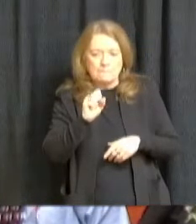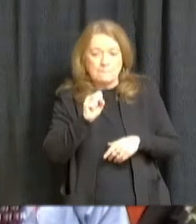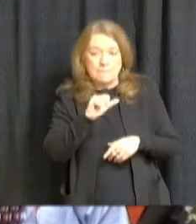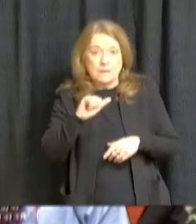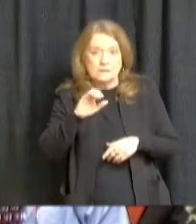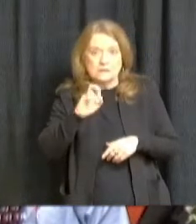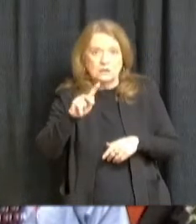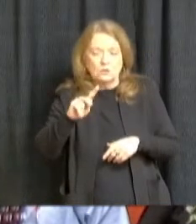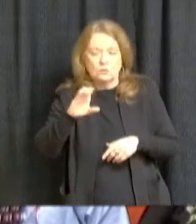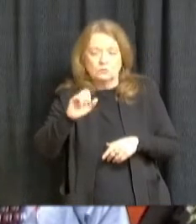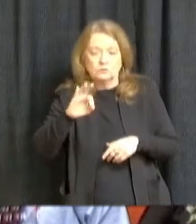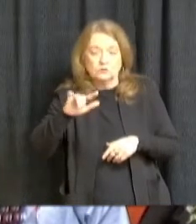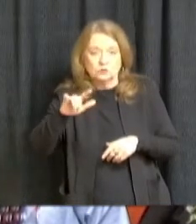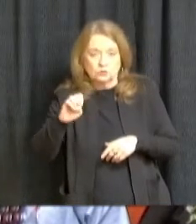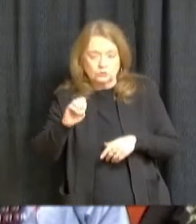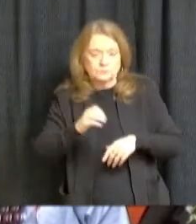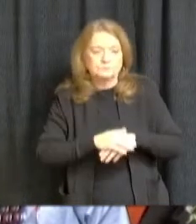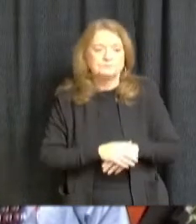out tonight.